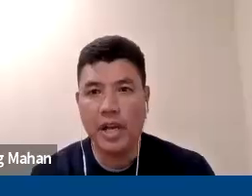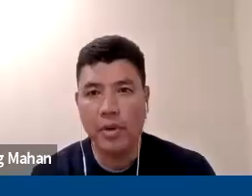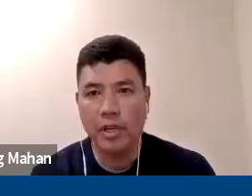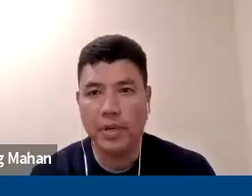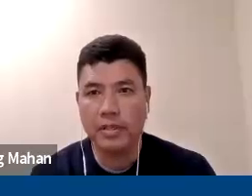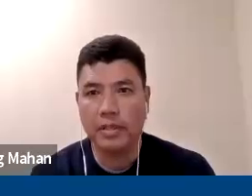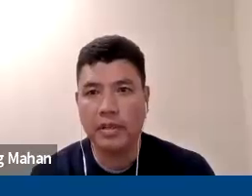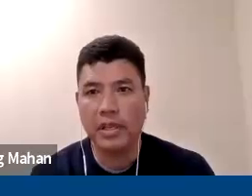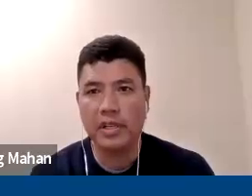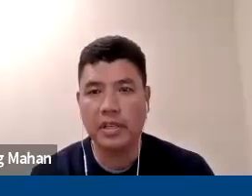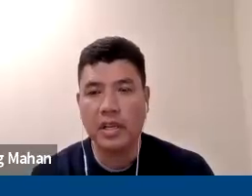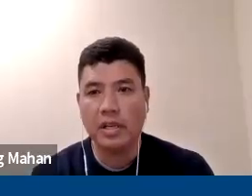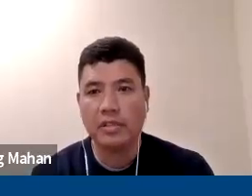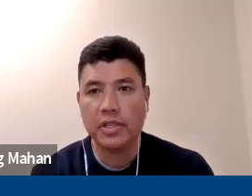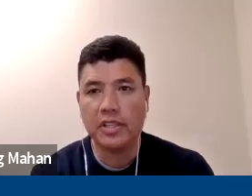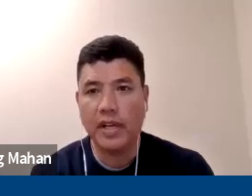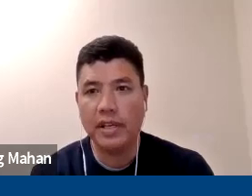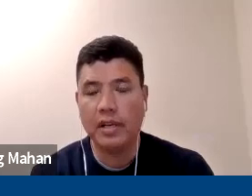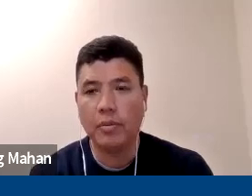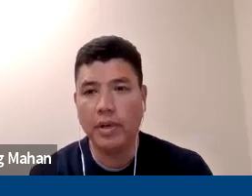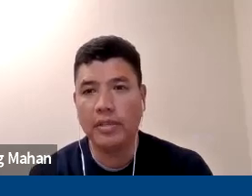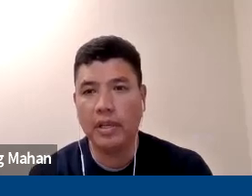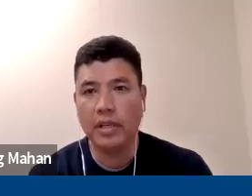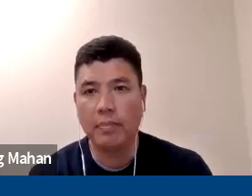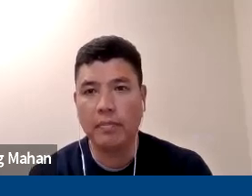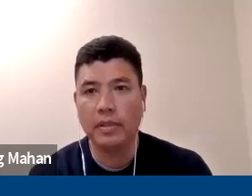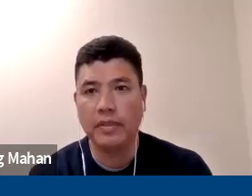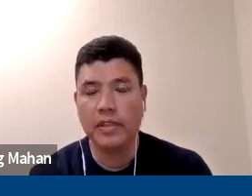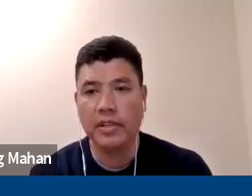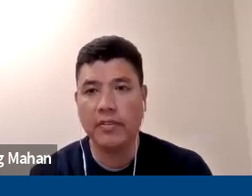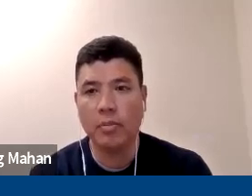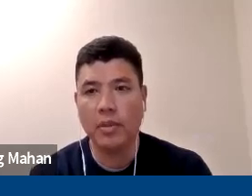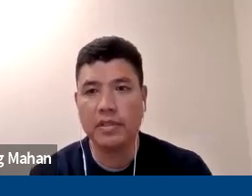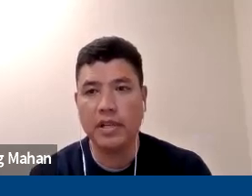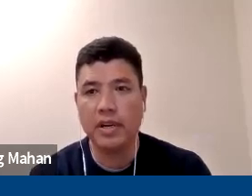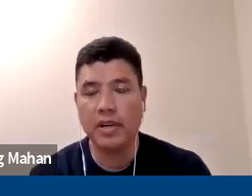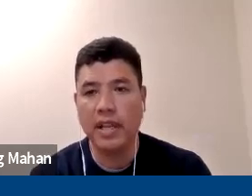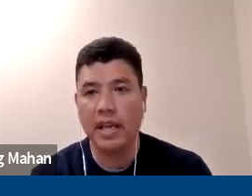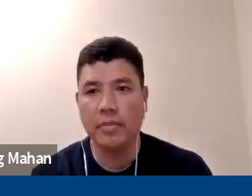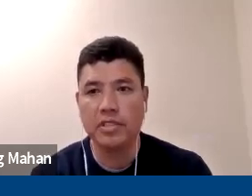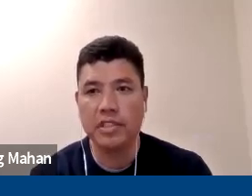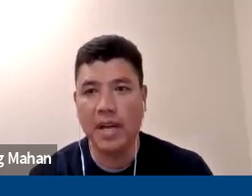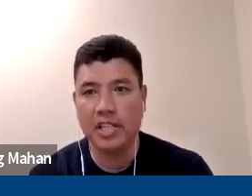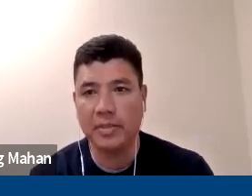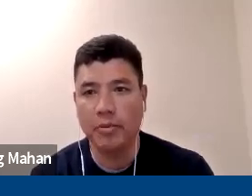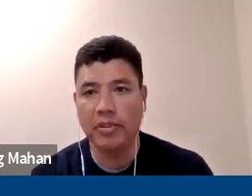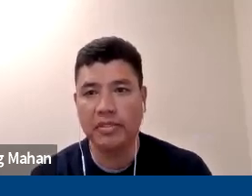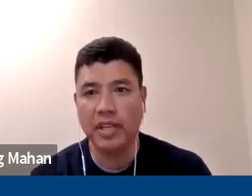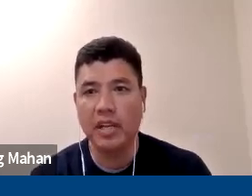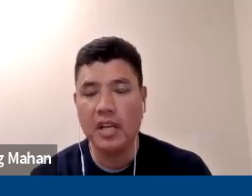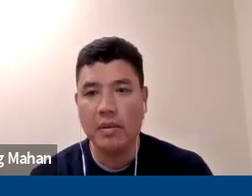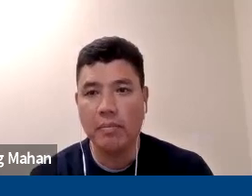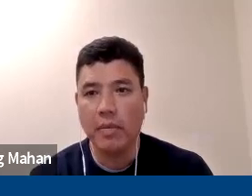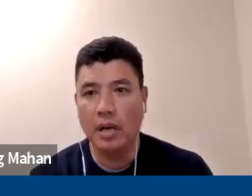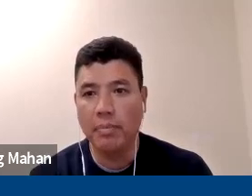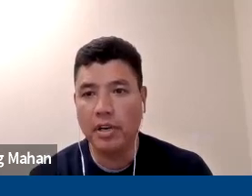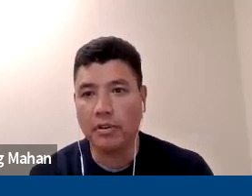recovery. And that will be at 12 noon Mountain Standard Time this Wednesday, April